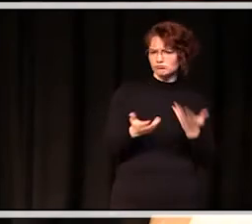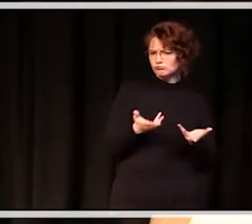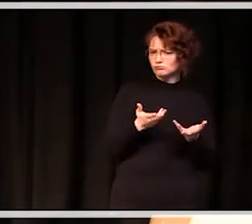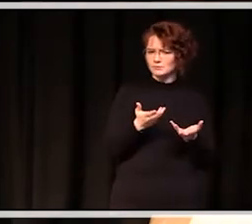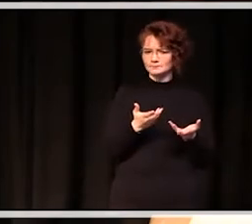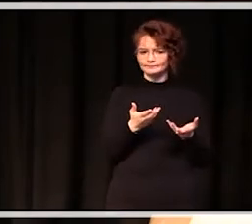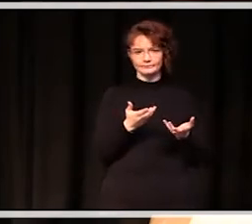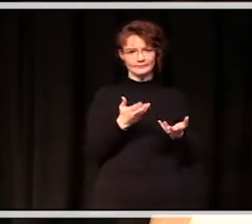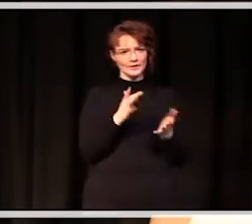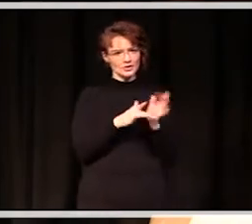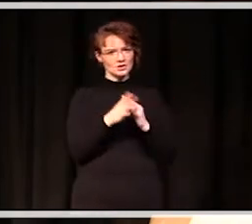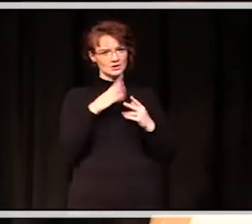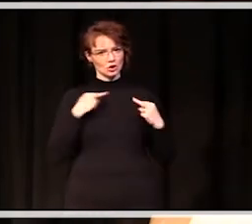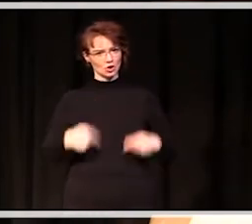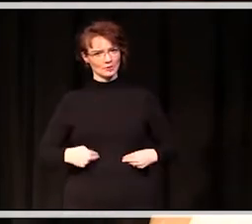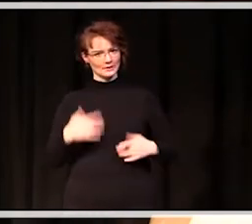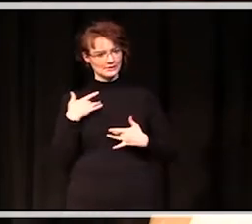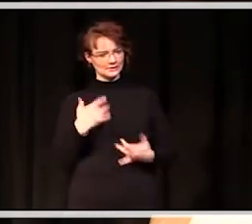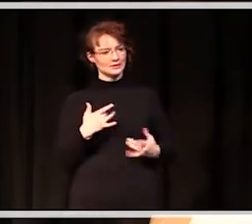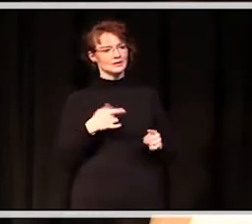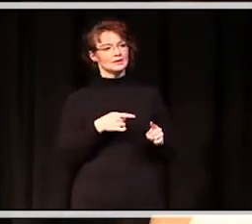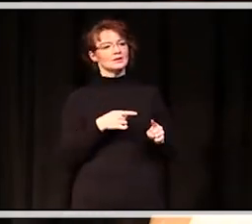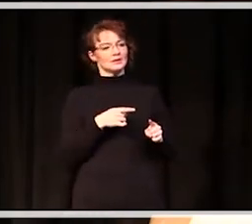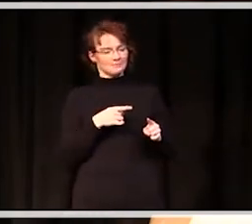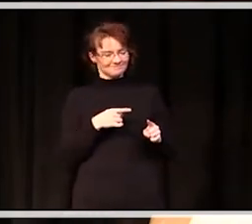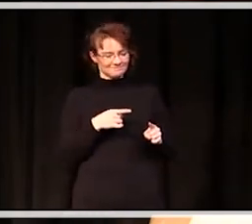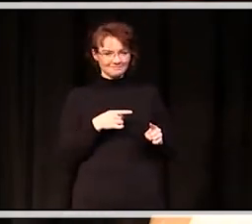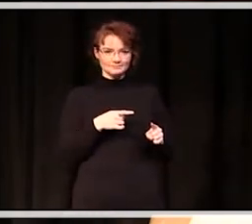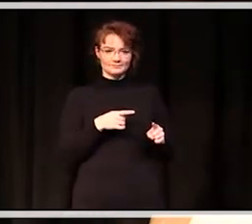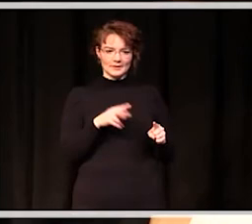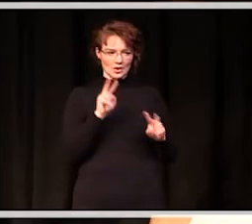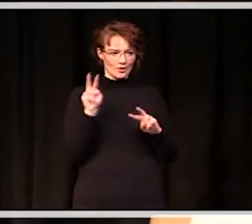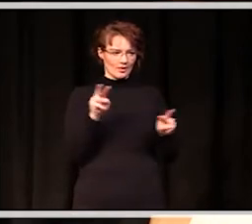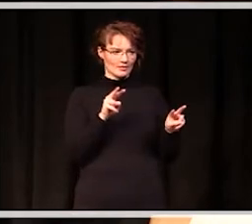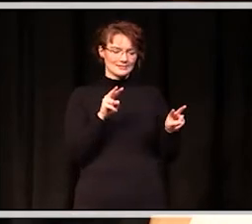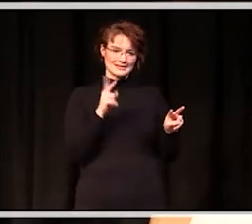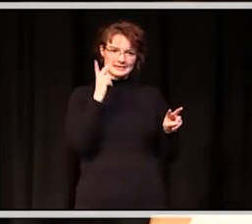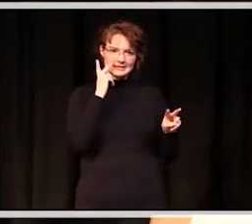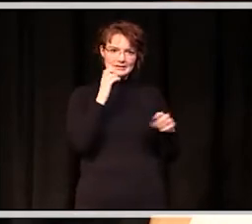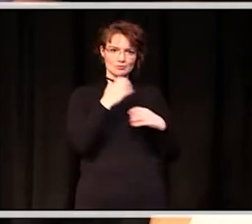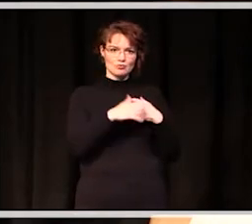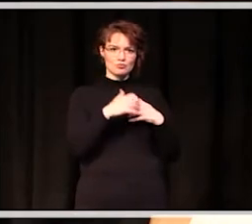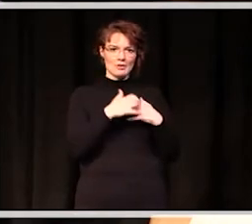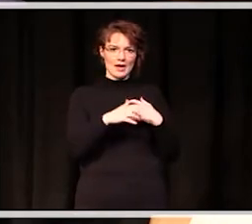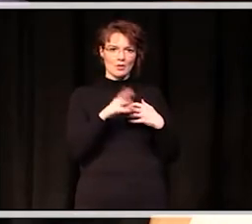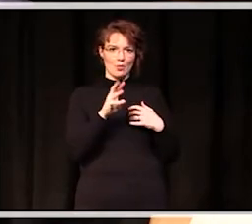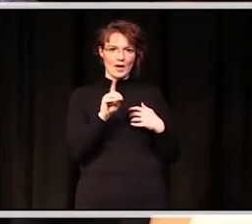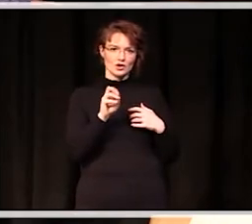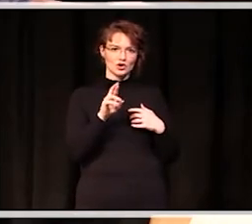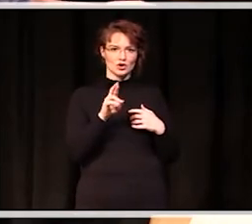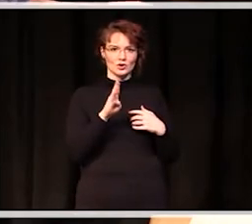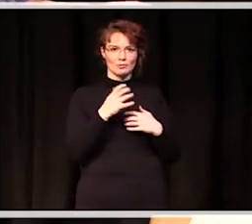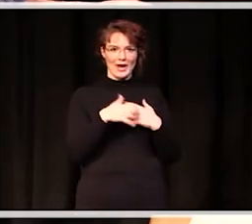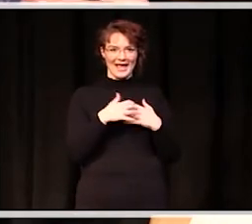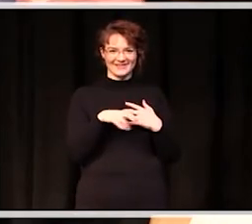in his own humanity, I mean, he's laid aside his divine prerogatives, that he doesn't look around and see a bunch of Wonder Bread everywhere.